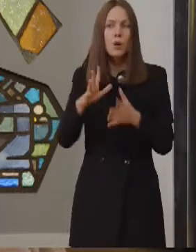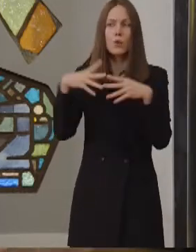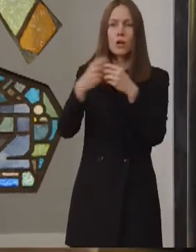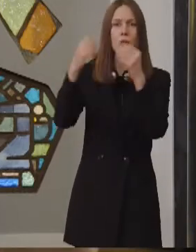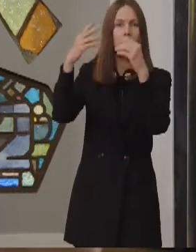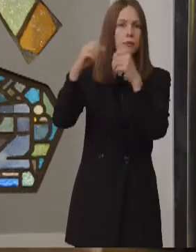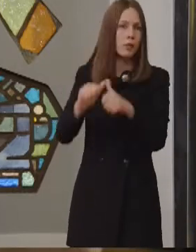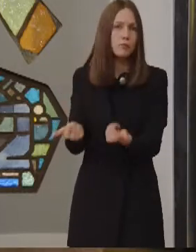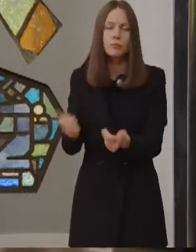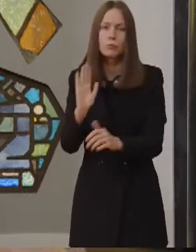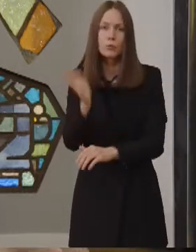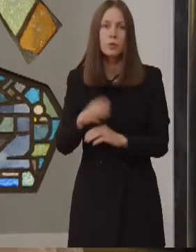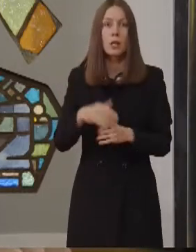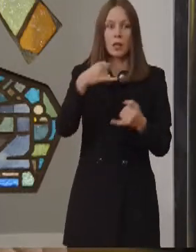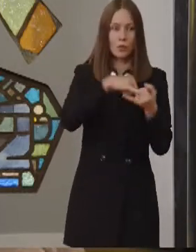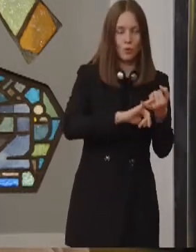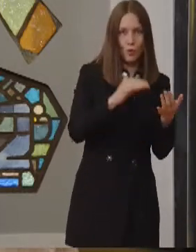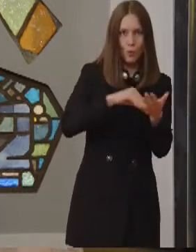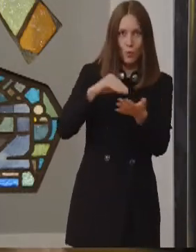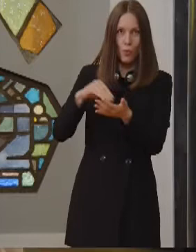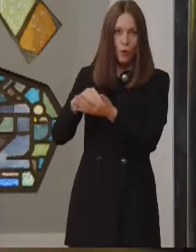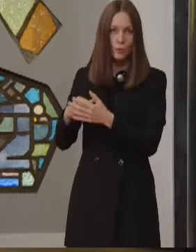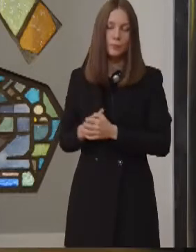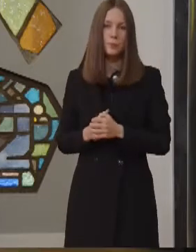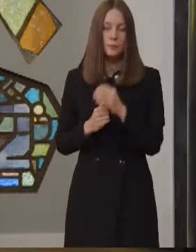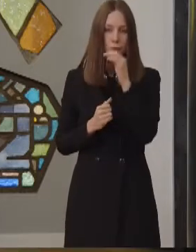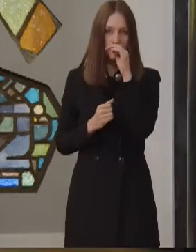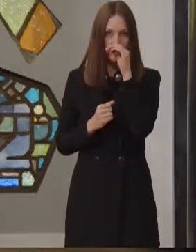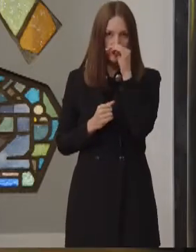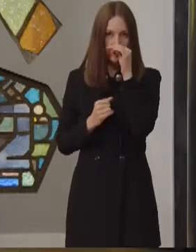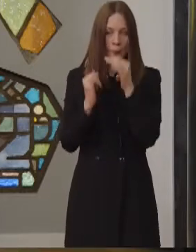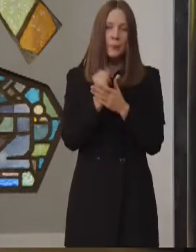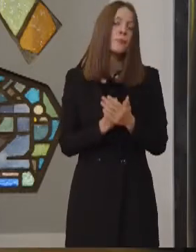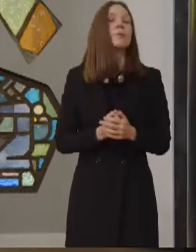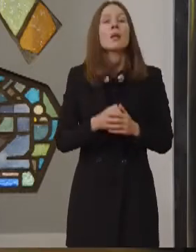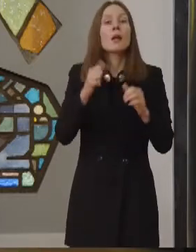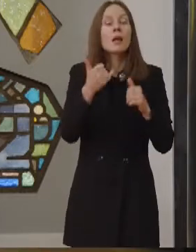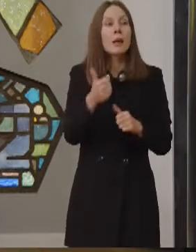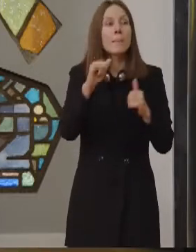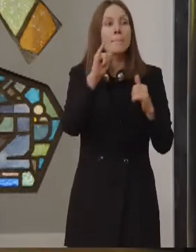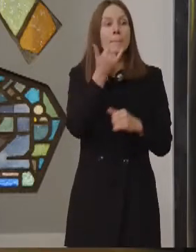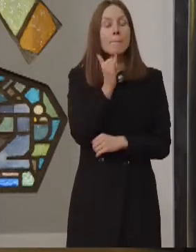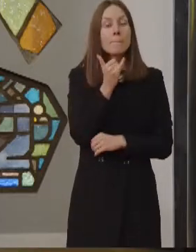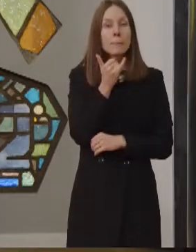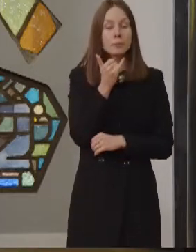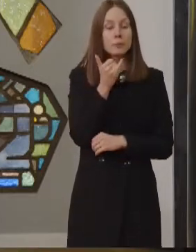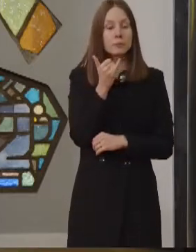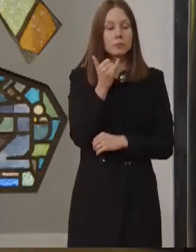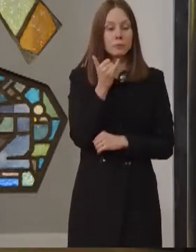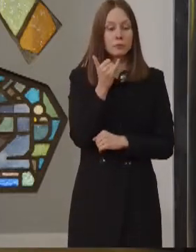civil marriages. It seems that the history tends to repeat itself. So now let us